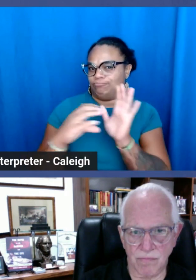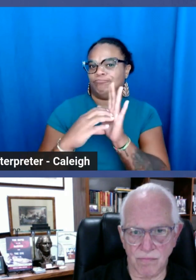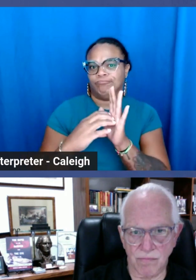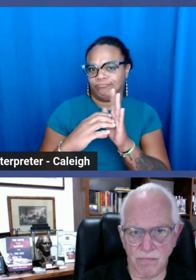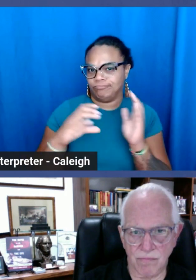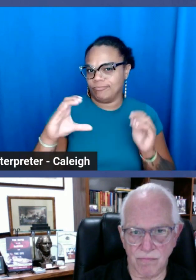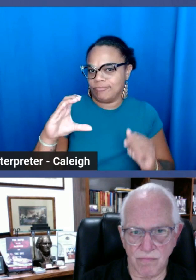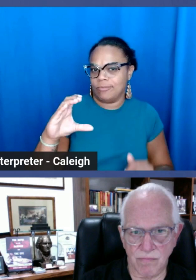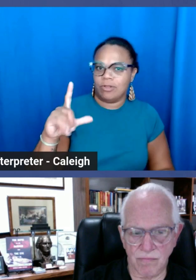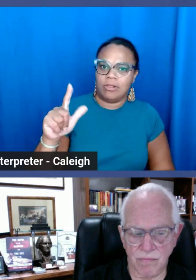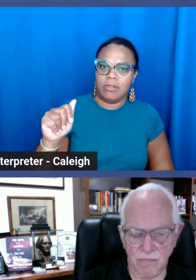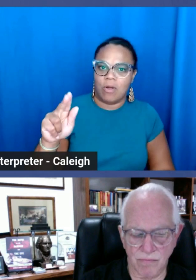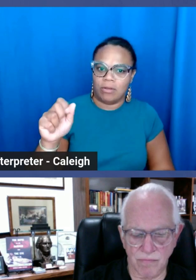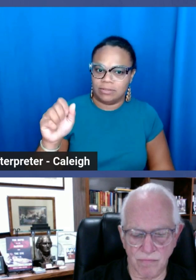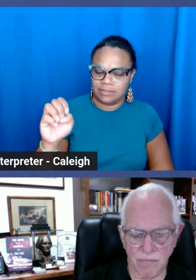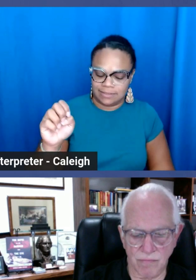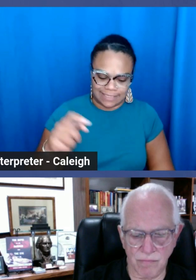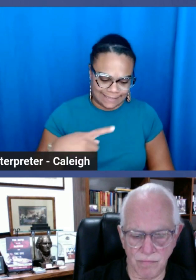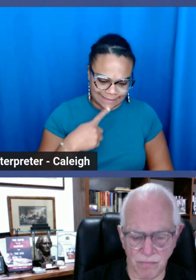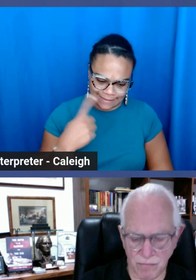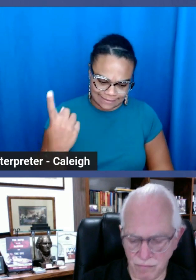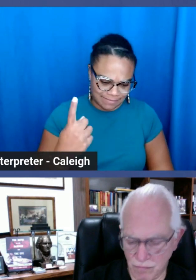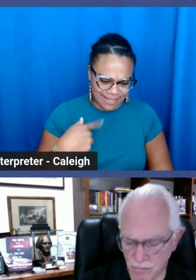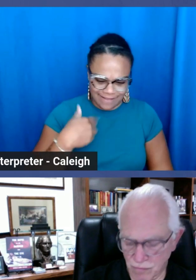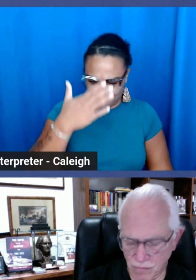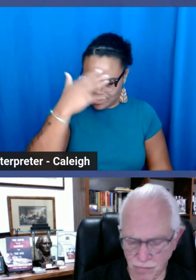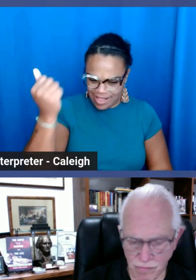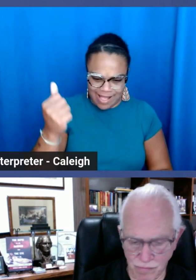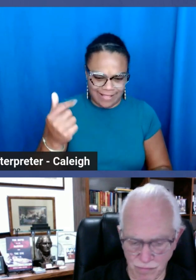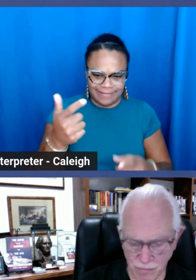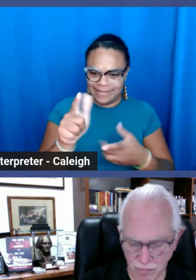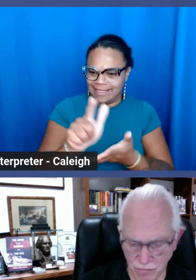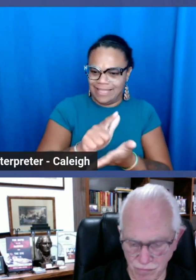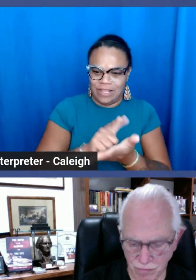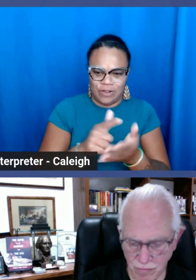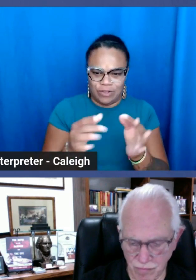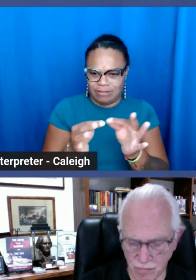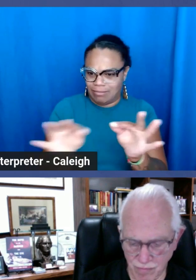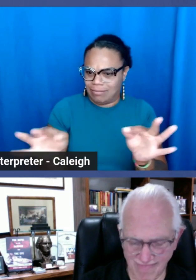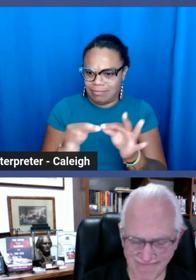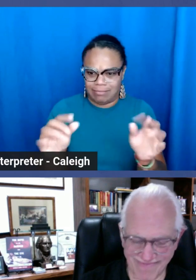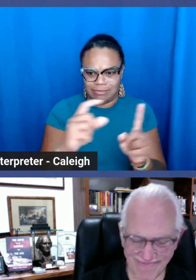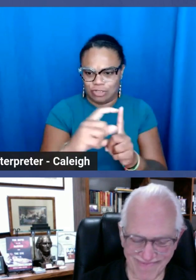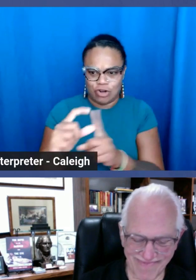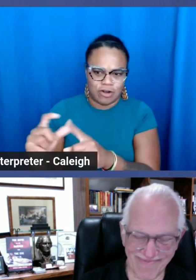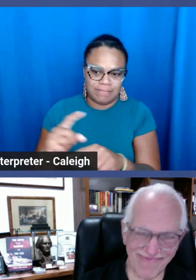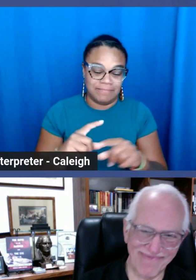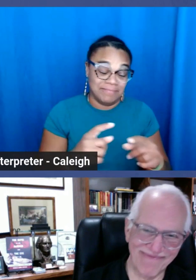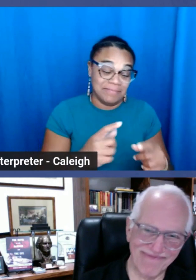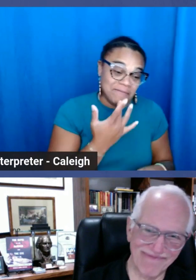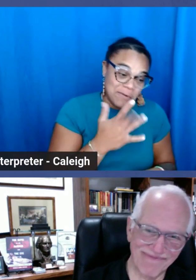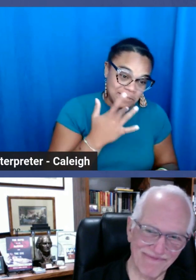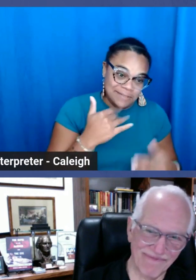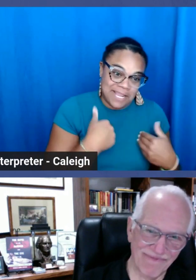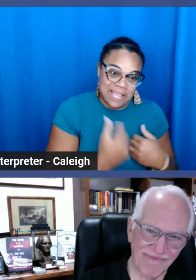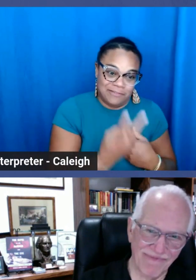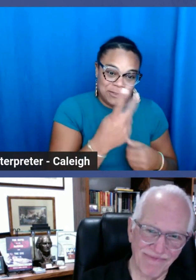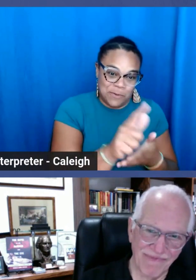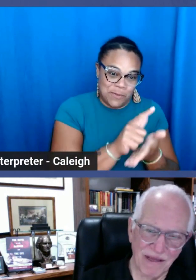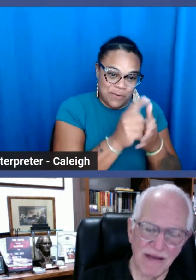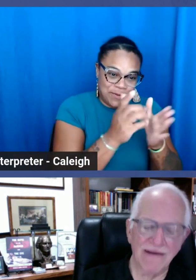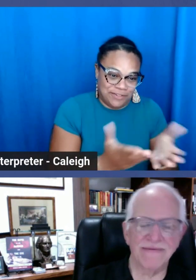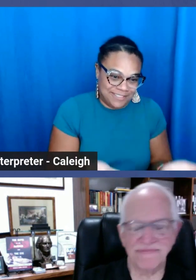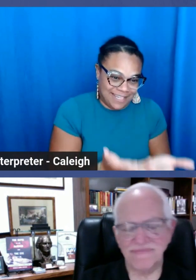something, I forget the legal term, but fortunately I'm with two lawyers, that if something happened in the past